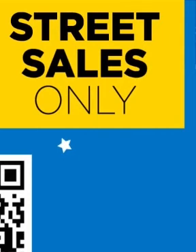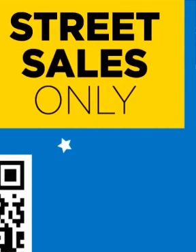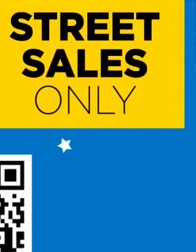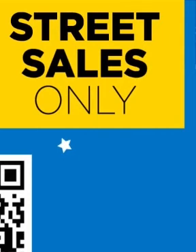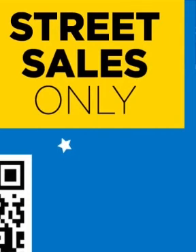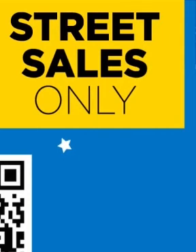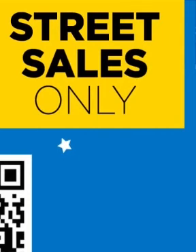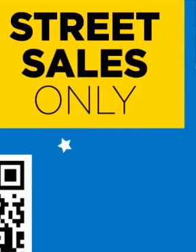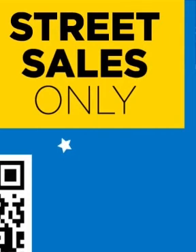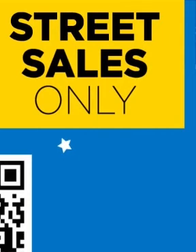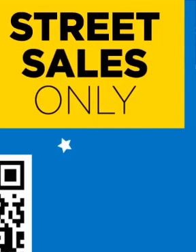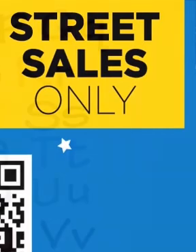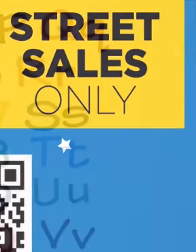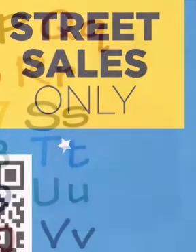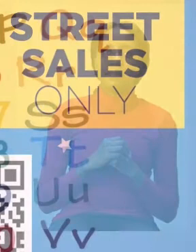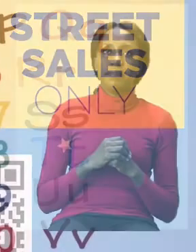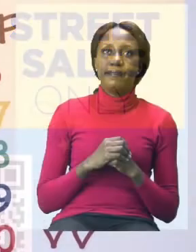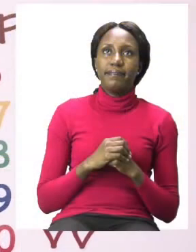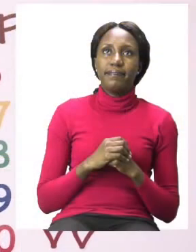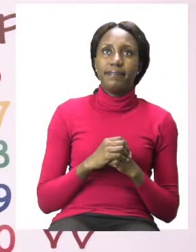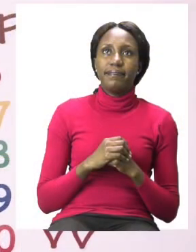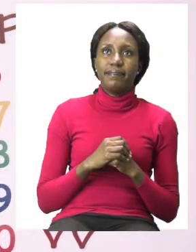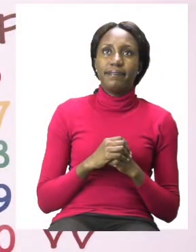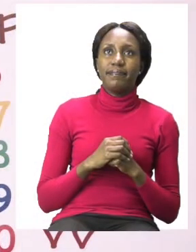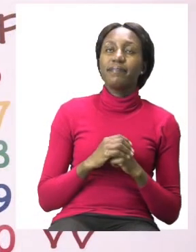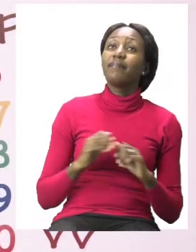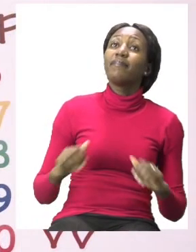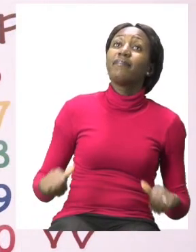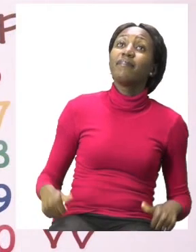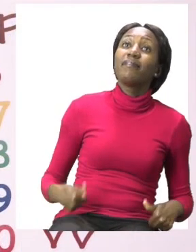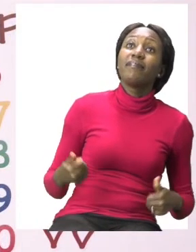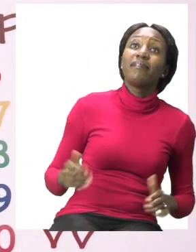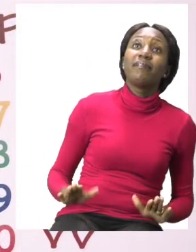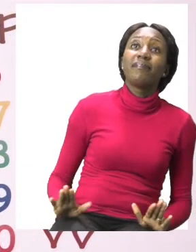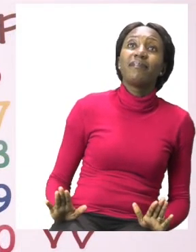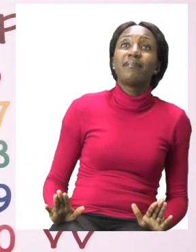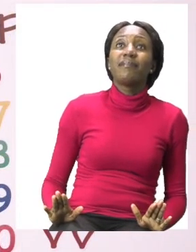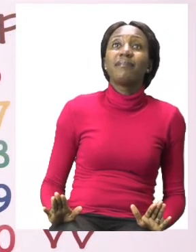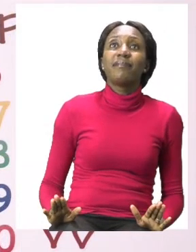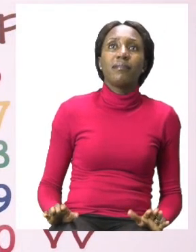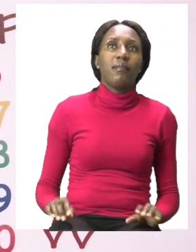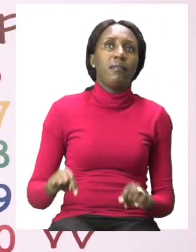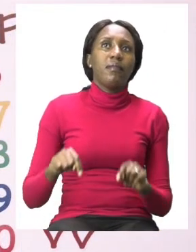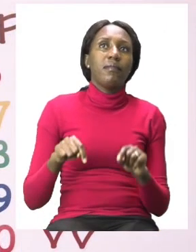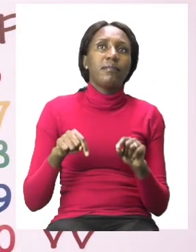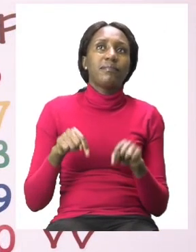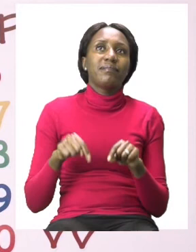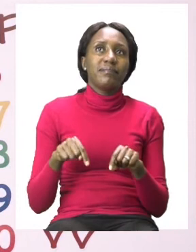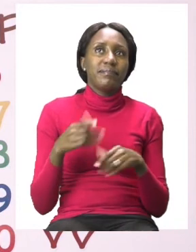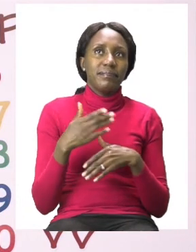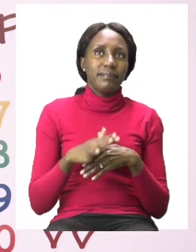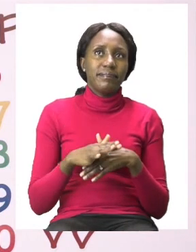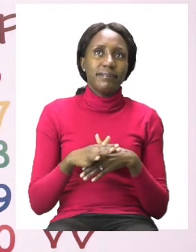fun activities with Zoe and Zoshi. Boys and girls, we have now come to the end of our lesson and I hope you